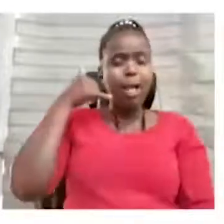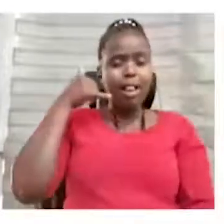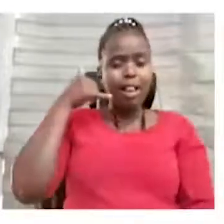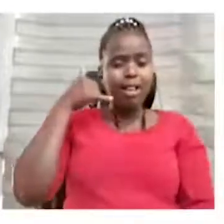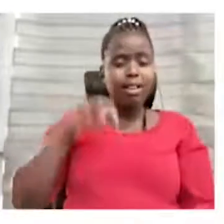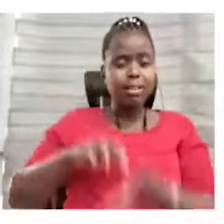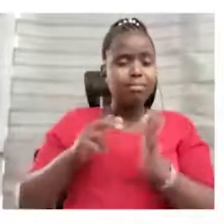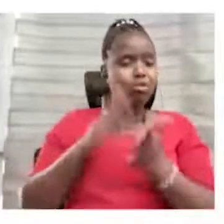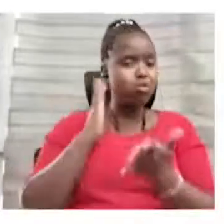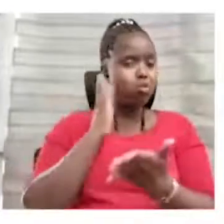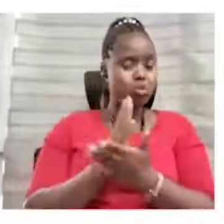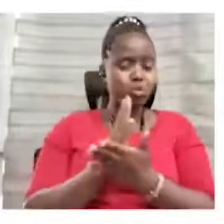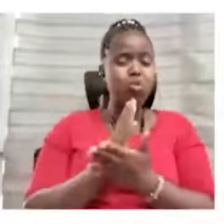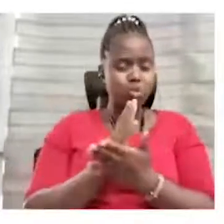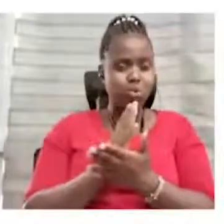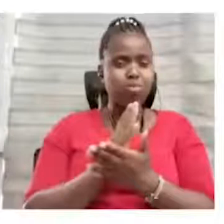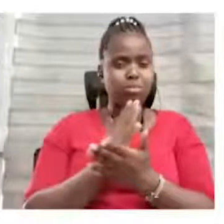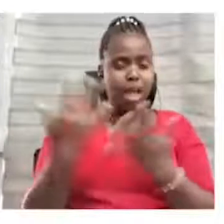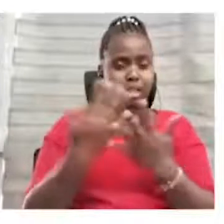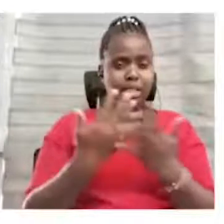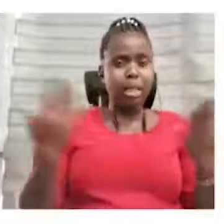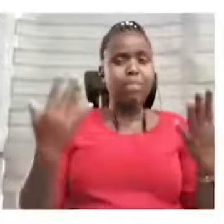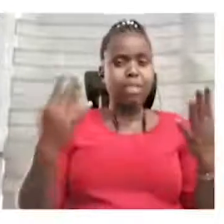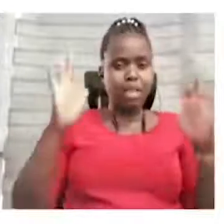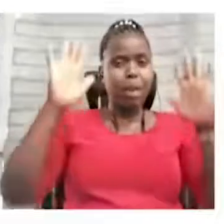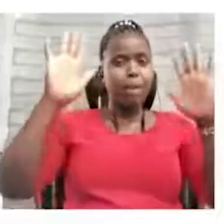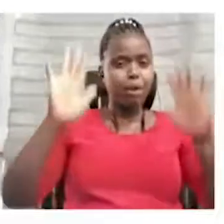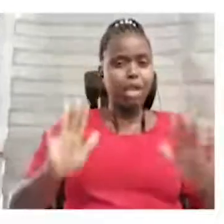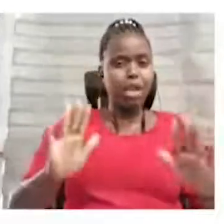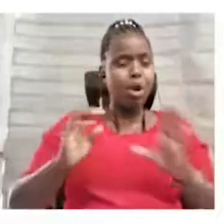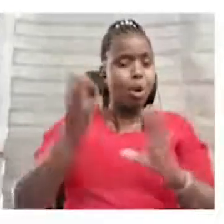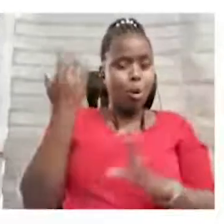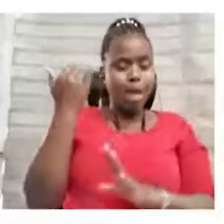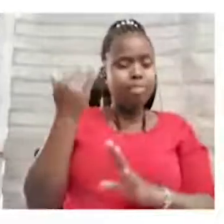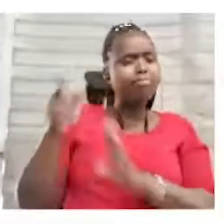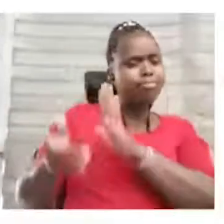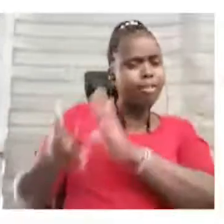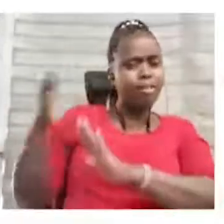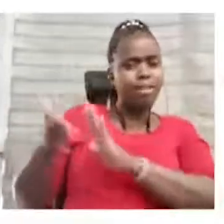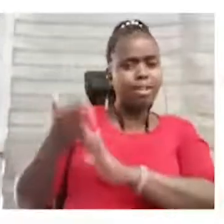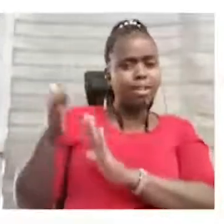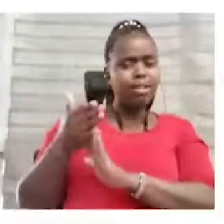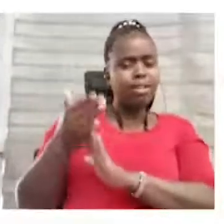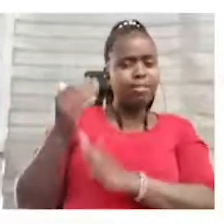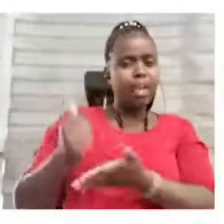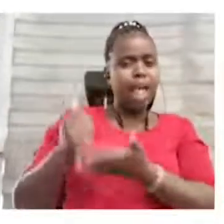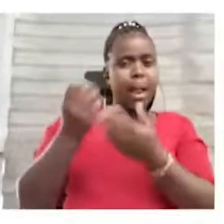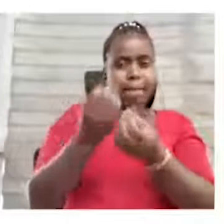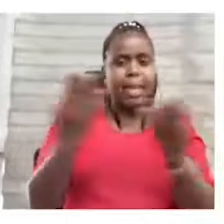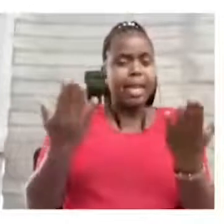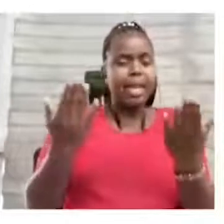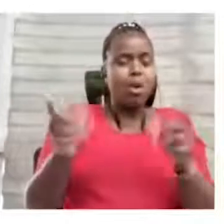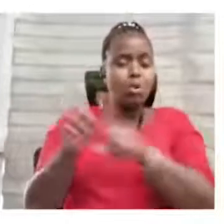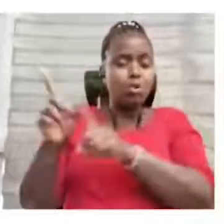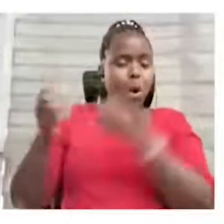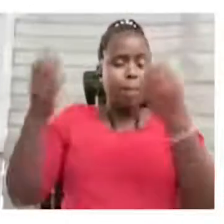become the predominant approach, or it's quickly becoming that in many parts of the world, including in